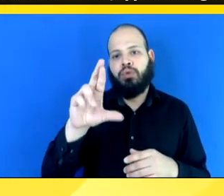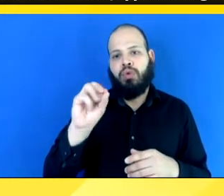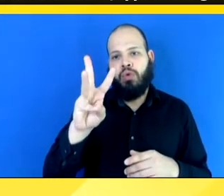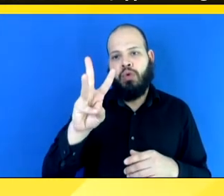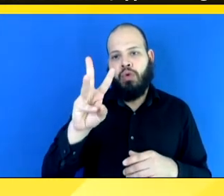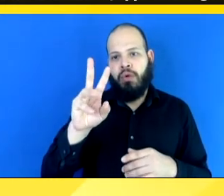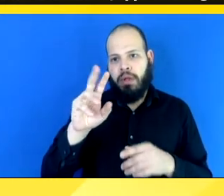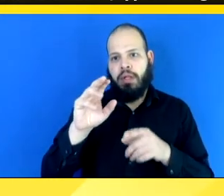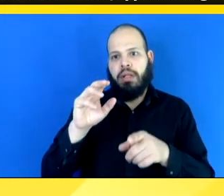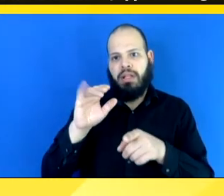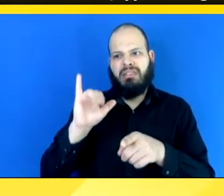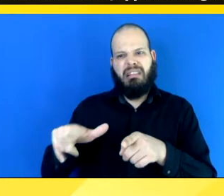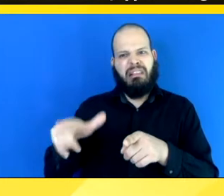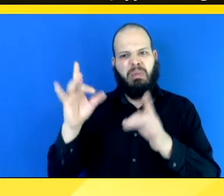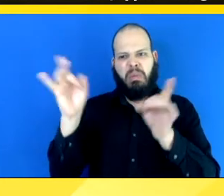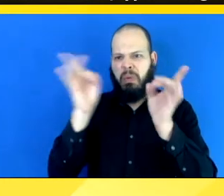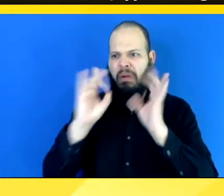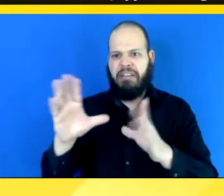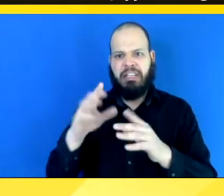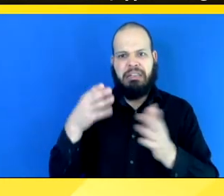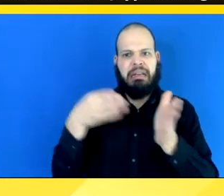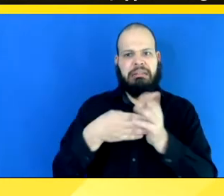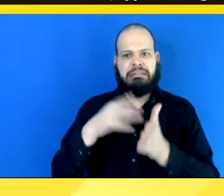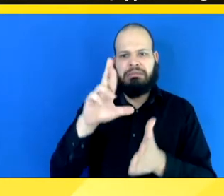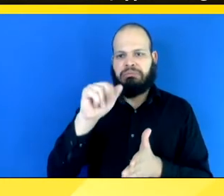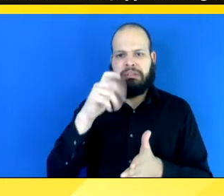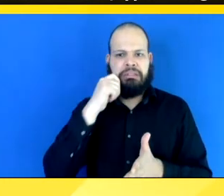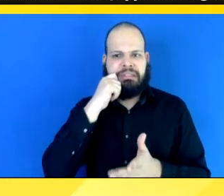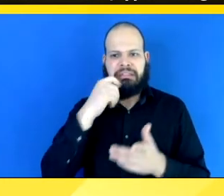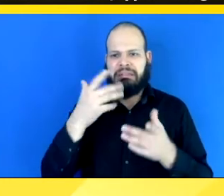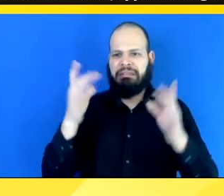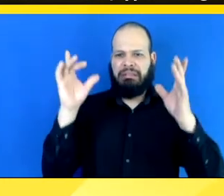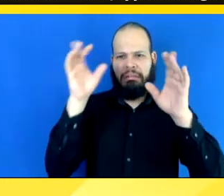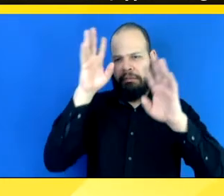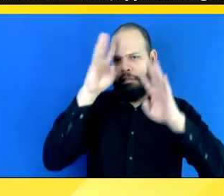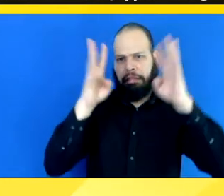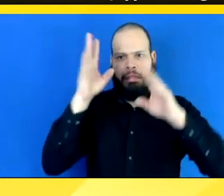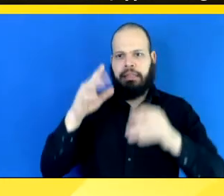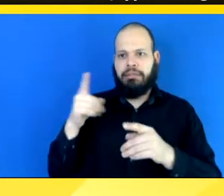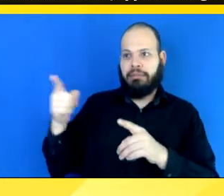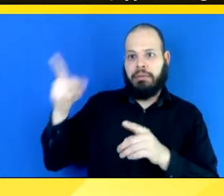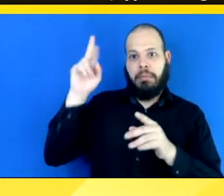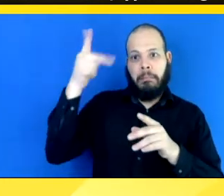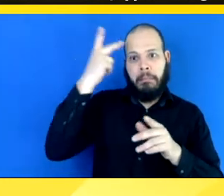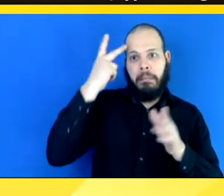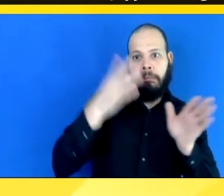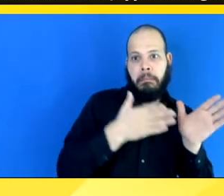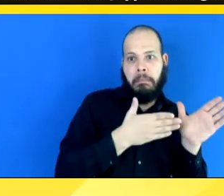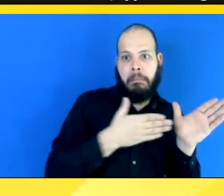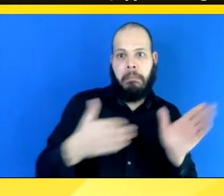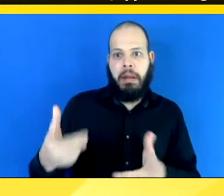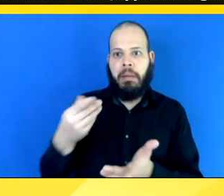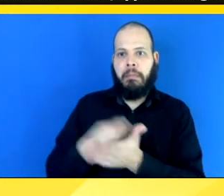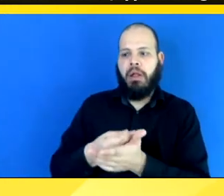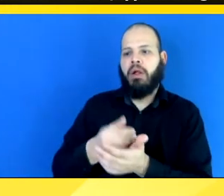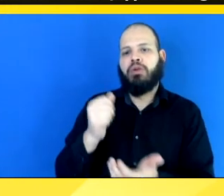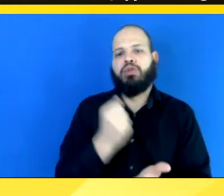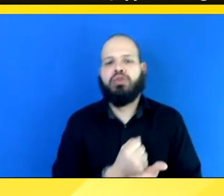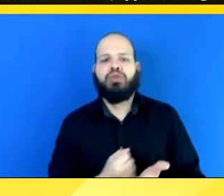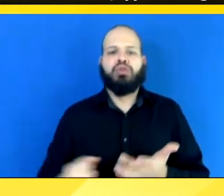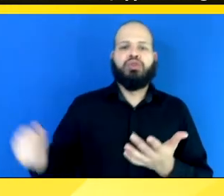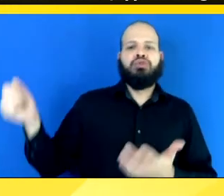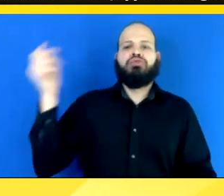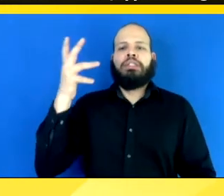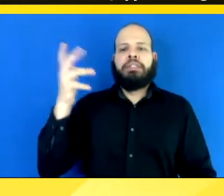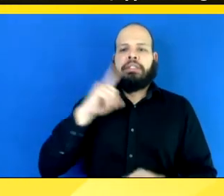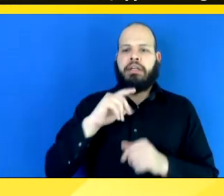strategy employed by the wealthy interests of the South to keep the Southern masses of Black and white folk divided